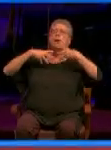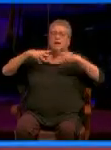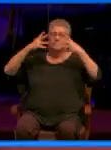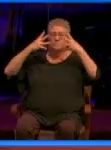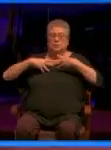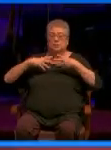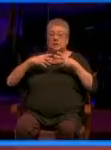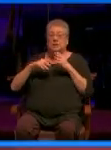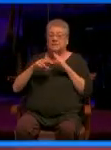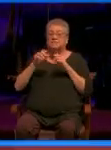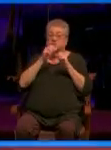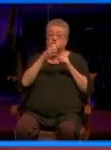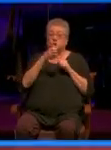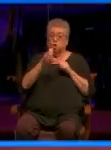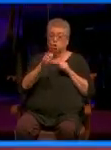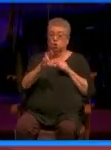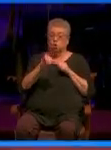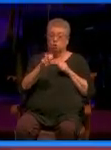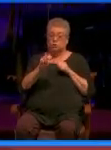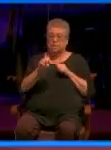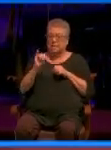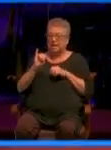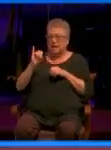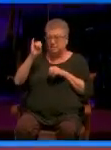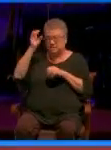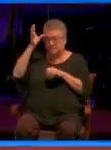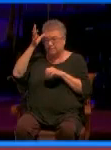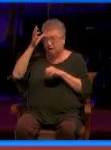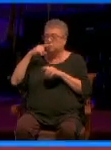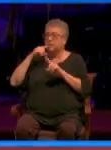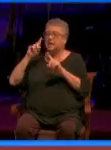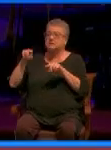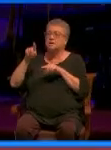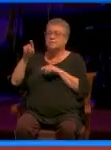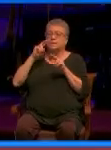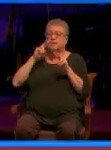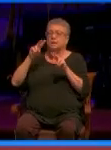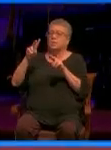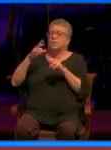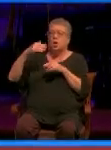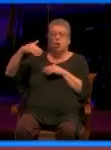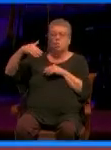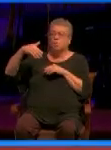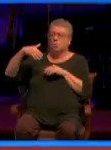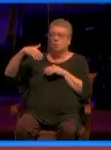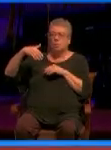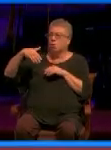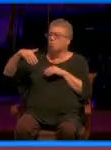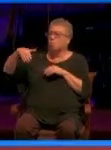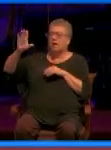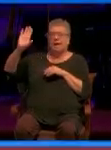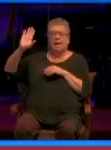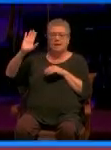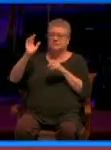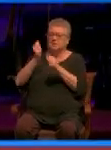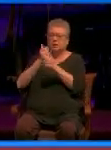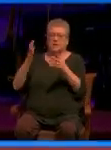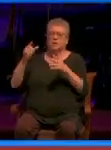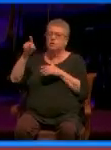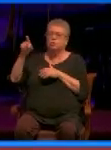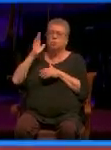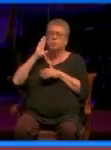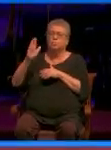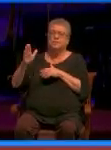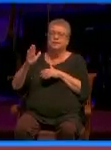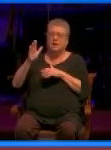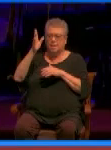verse 39. And Isaac, his father, answered and said to him, "Behold, away from the fatness of the earth shall your dwelling be." You'll be a